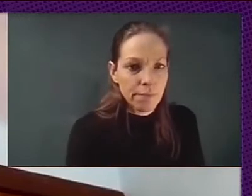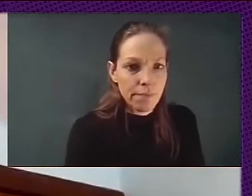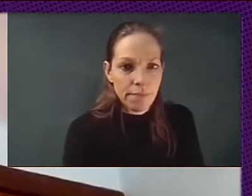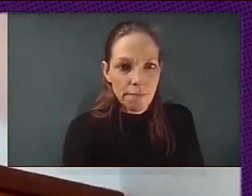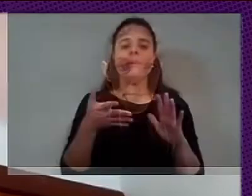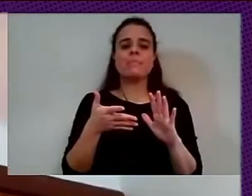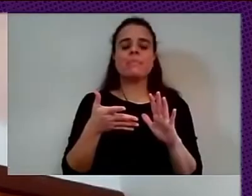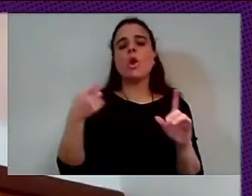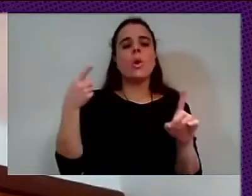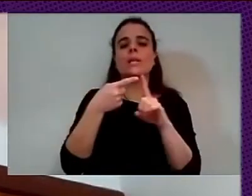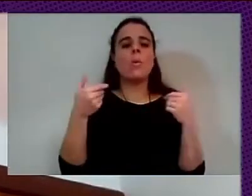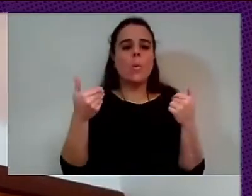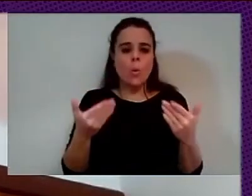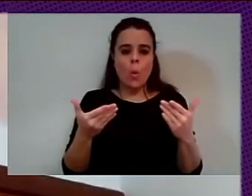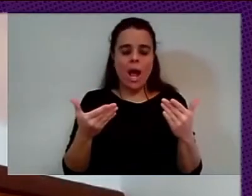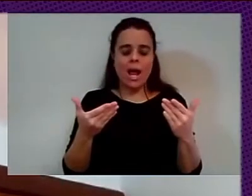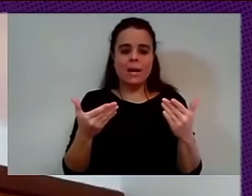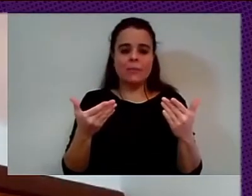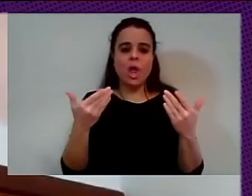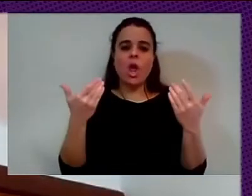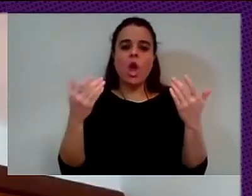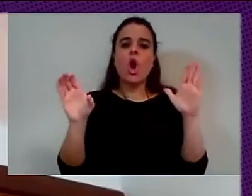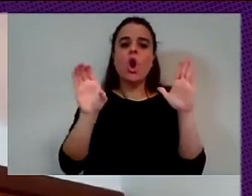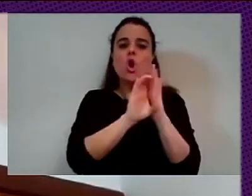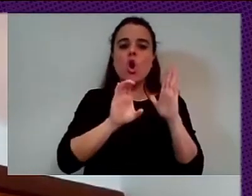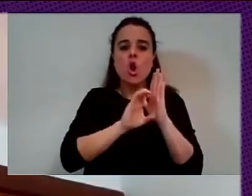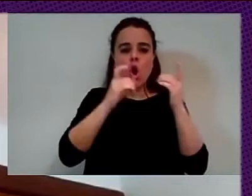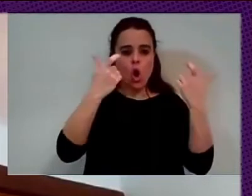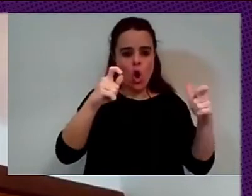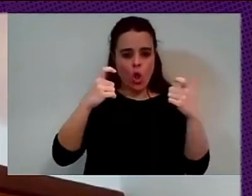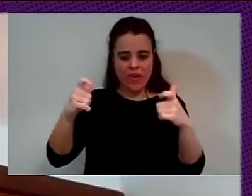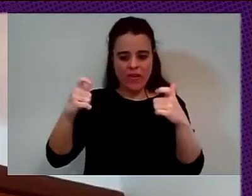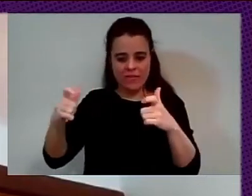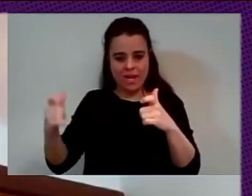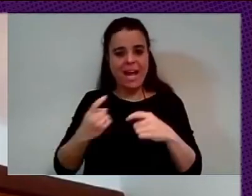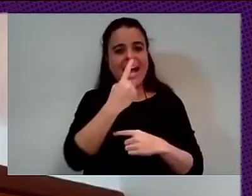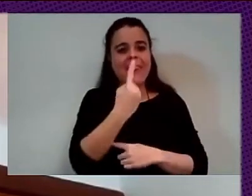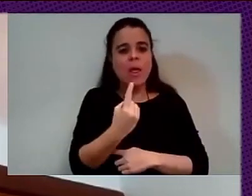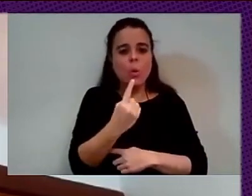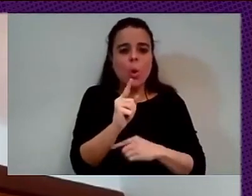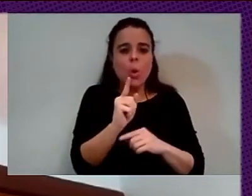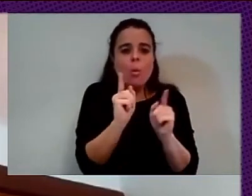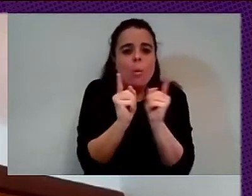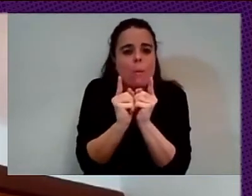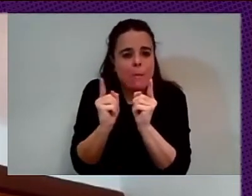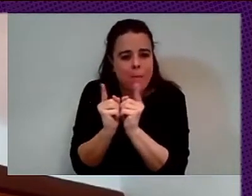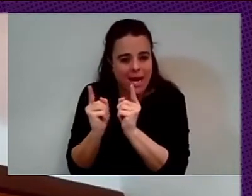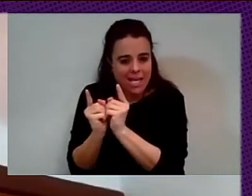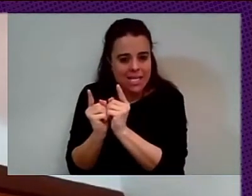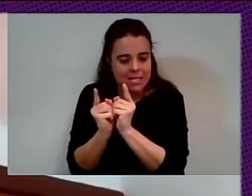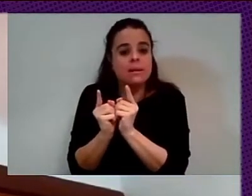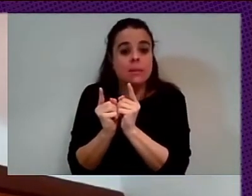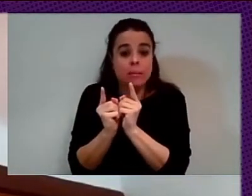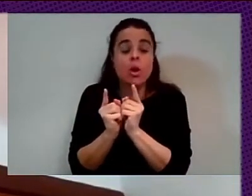right? And so, but the problem with all social media is that if the data is